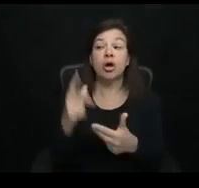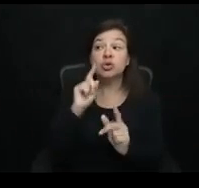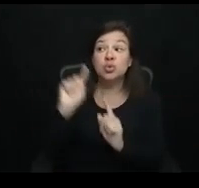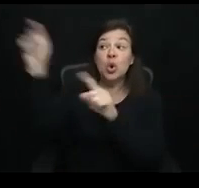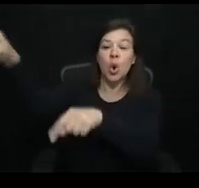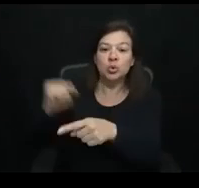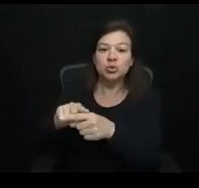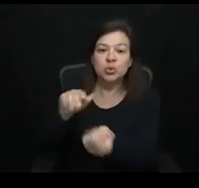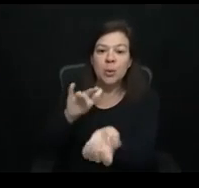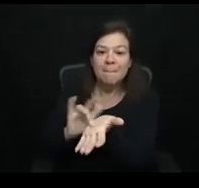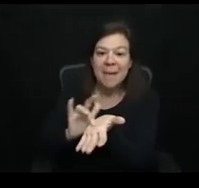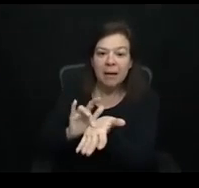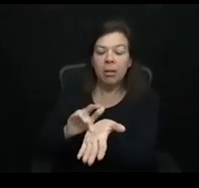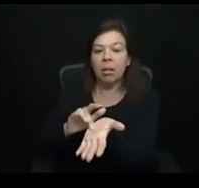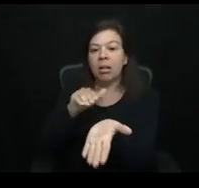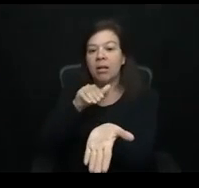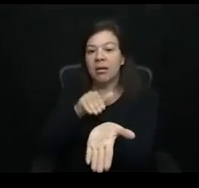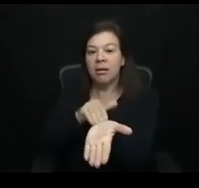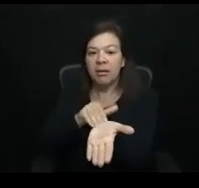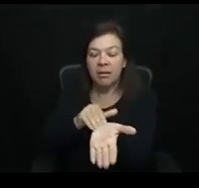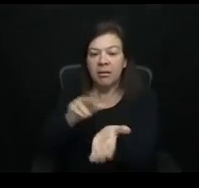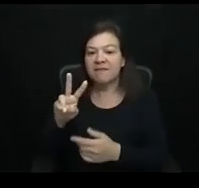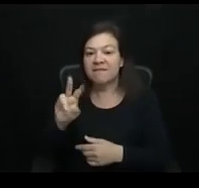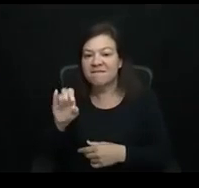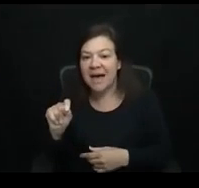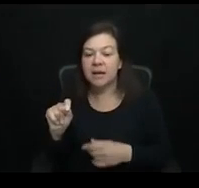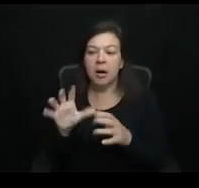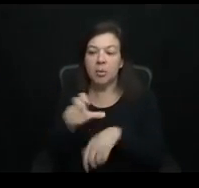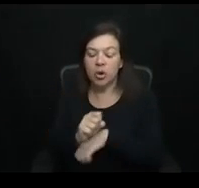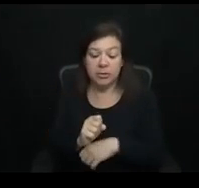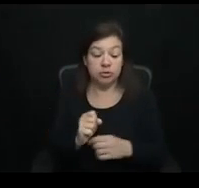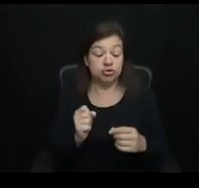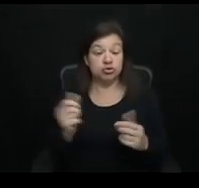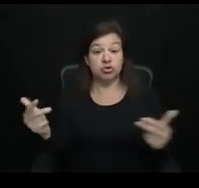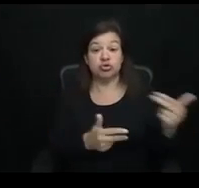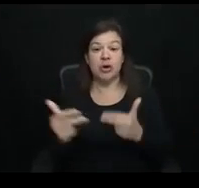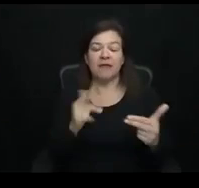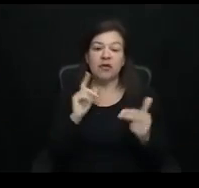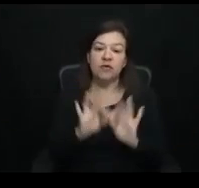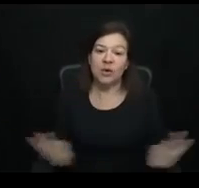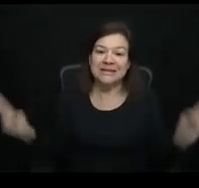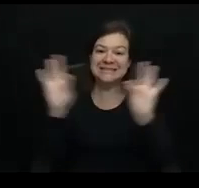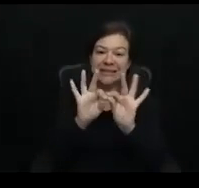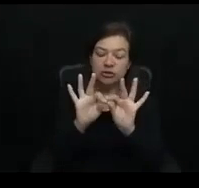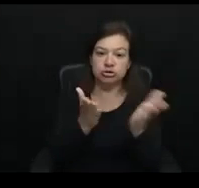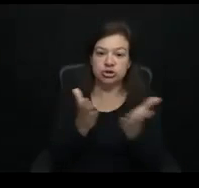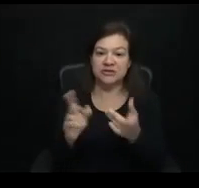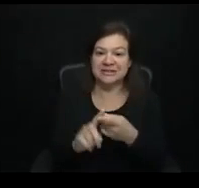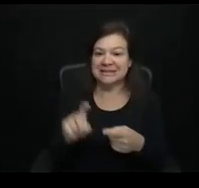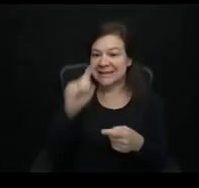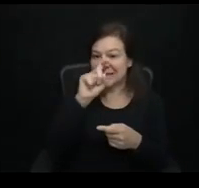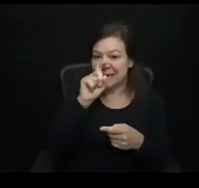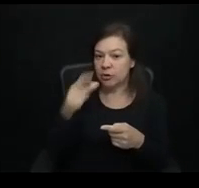appointments, travel to other essential businesses or services in Eagle, Garfield, or Pickens County. Only